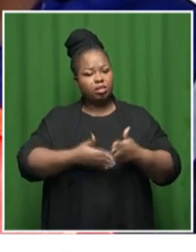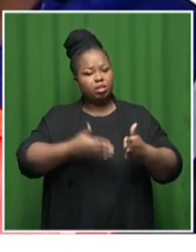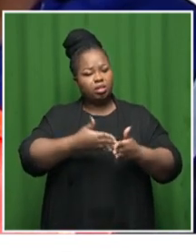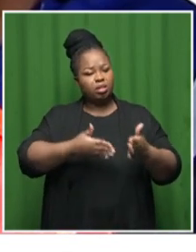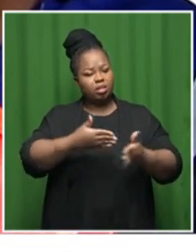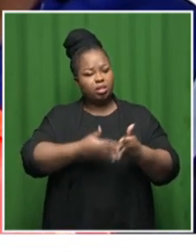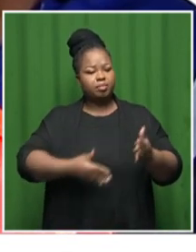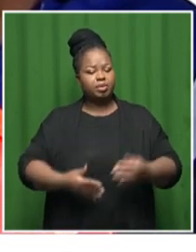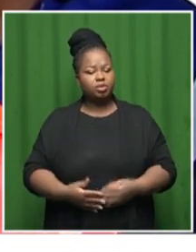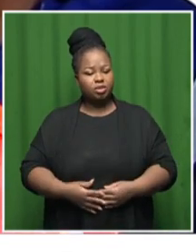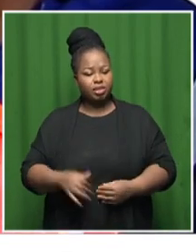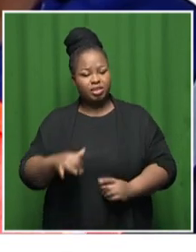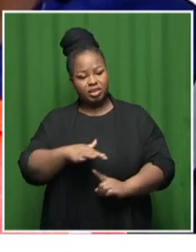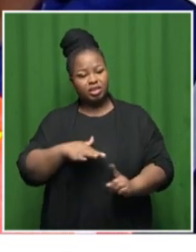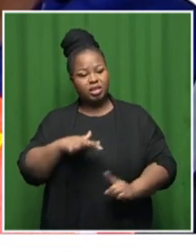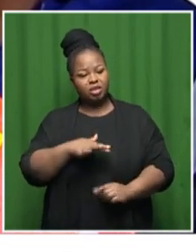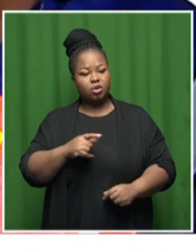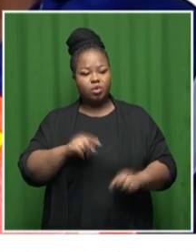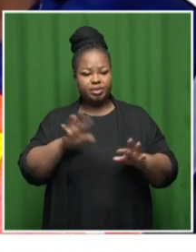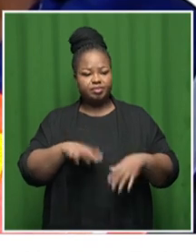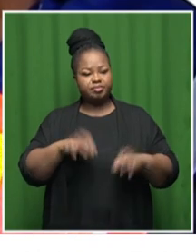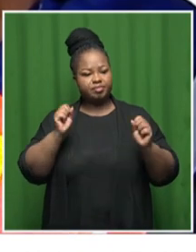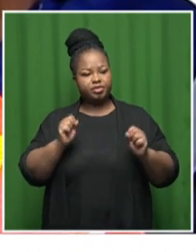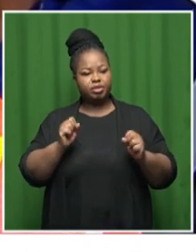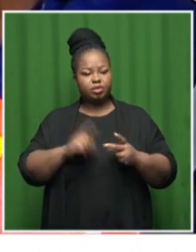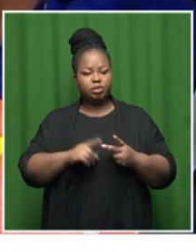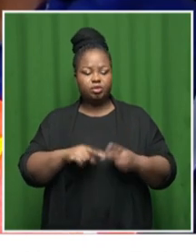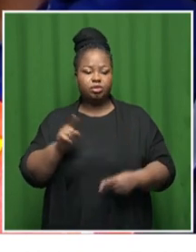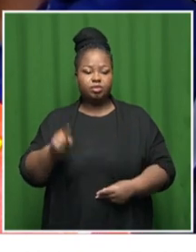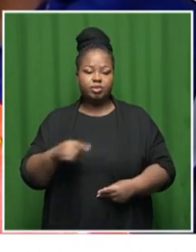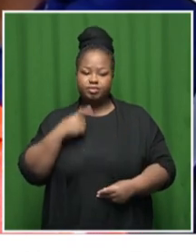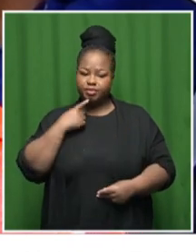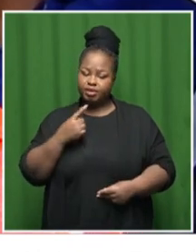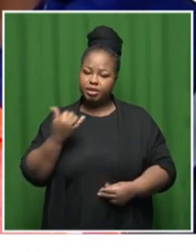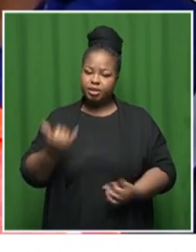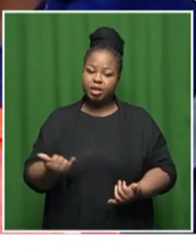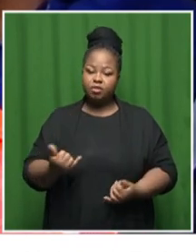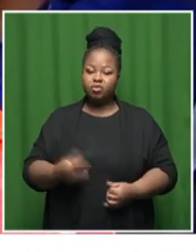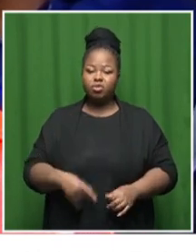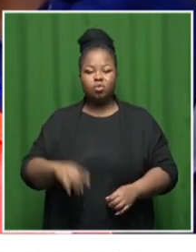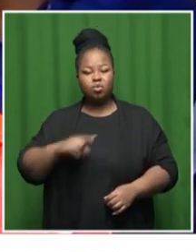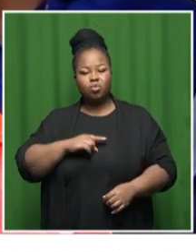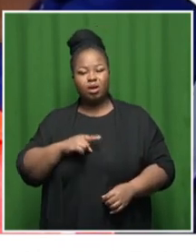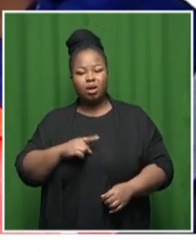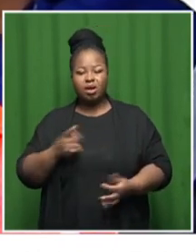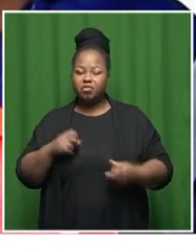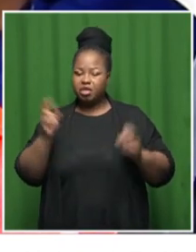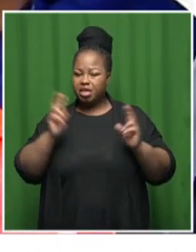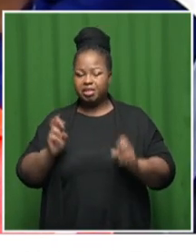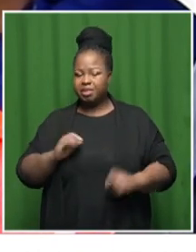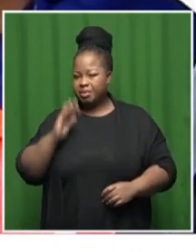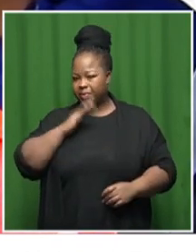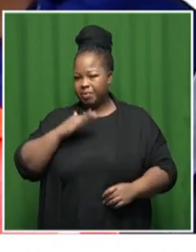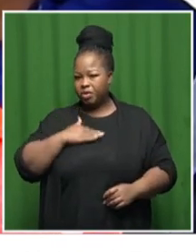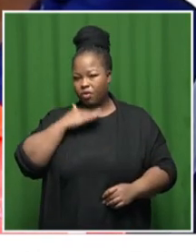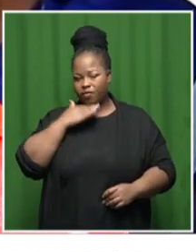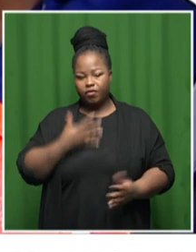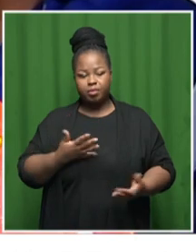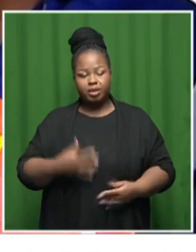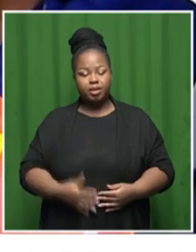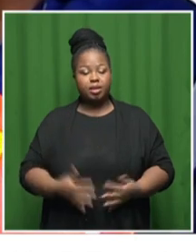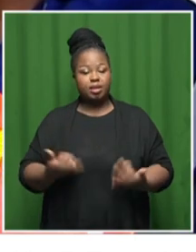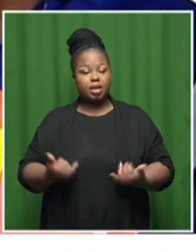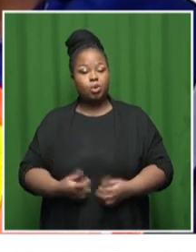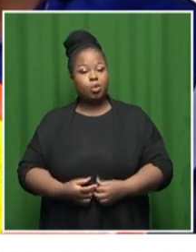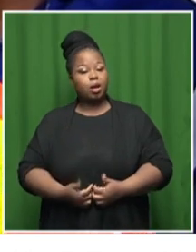area because it's not load shedding. Simply, the infrastructure is damaged to the extent that there's no power supply. But then again, we're not sitting